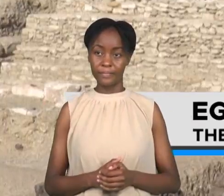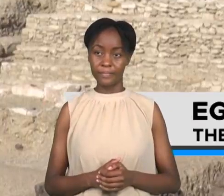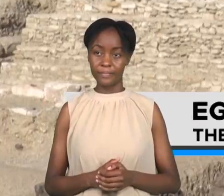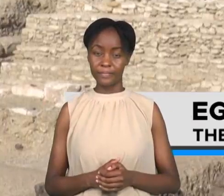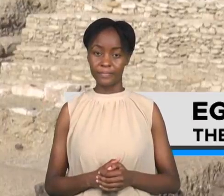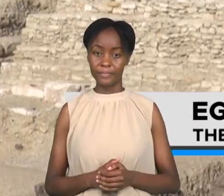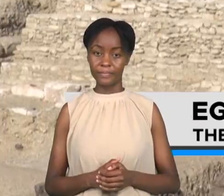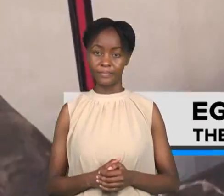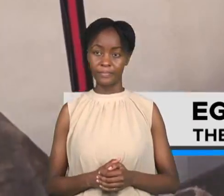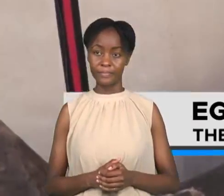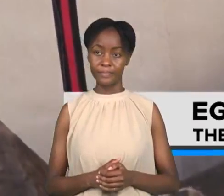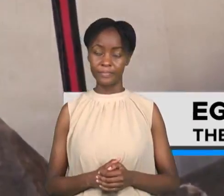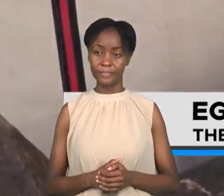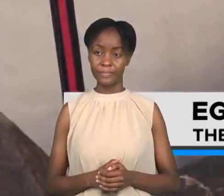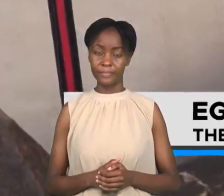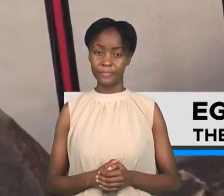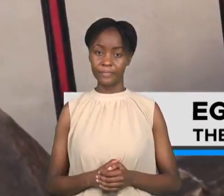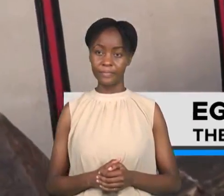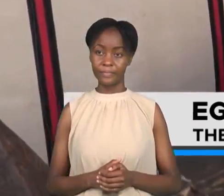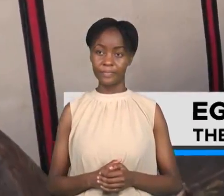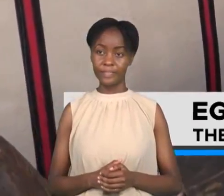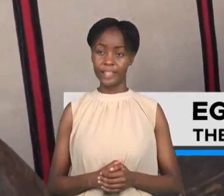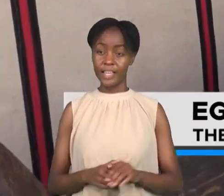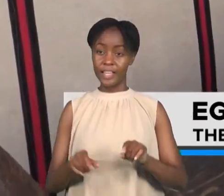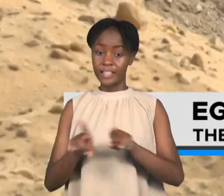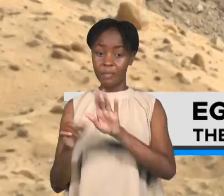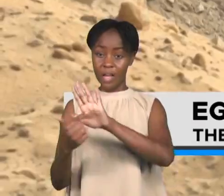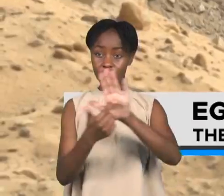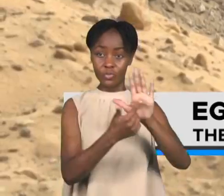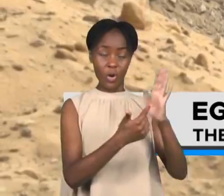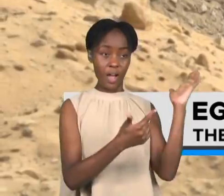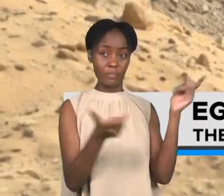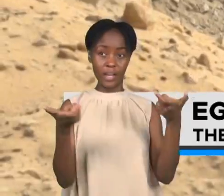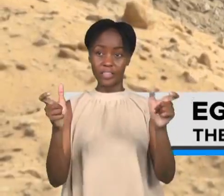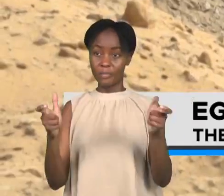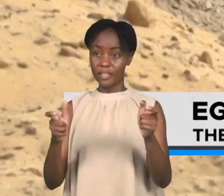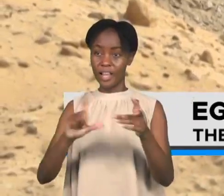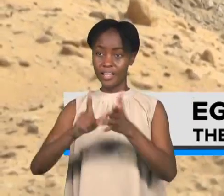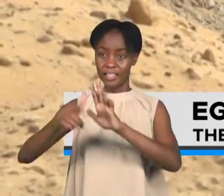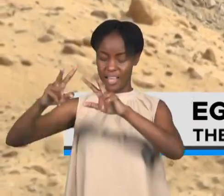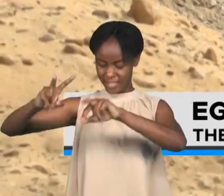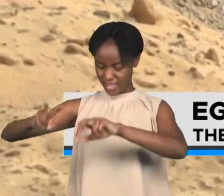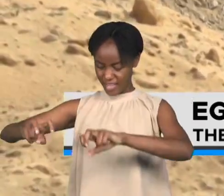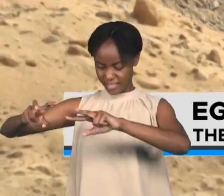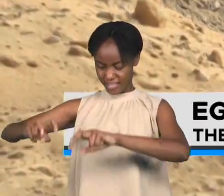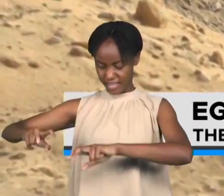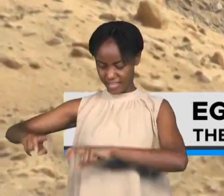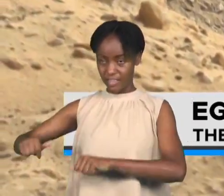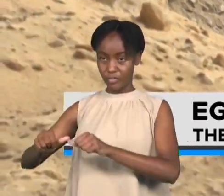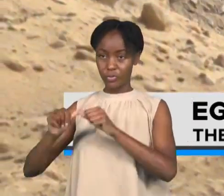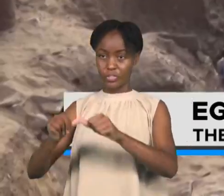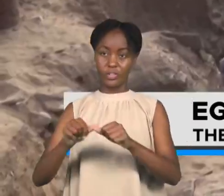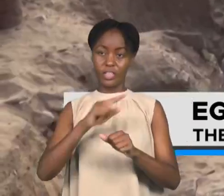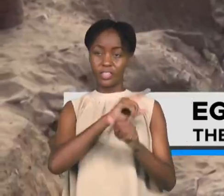is paradise of ancient Egypt. A number of objects were displayed to the press. While evacuations of the site are ongoing, Egypt's Tourism